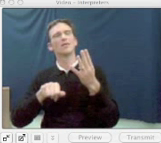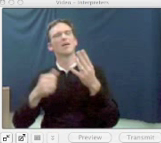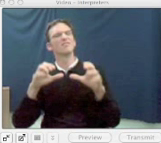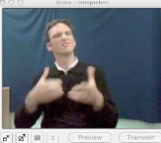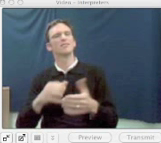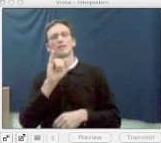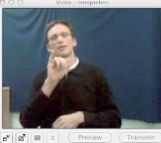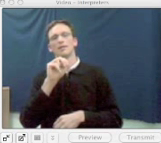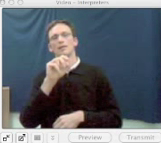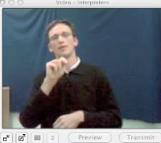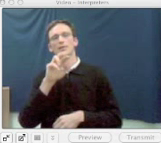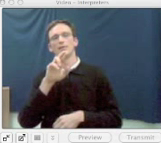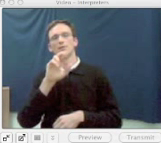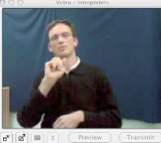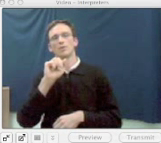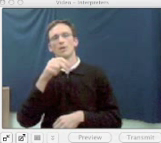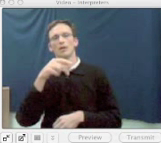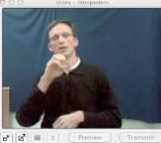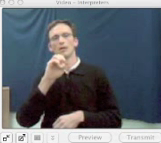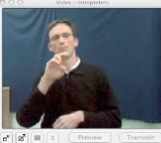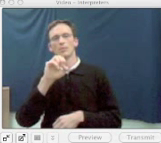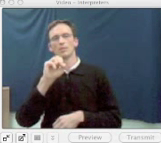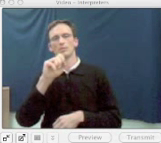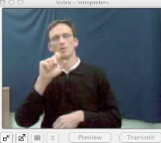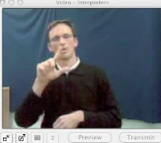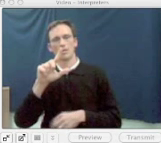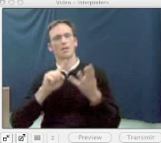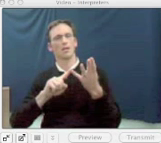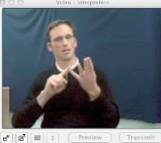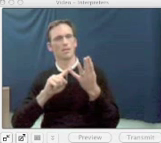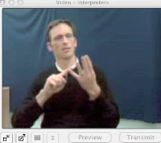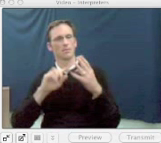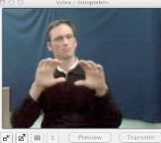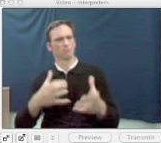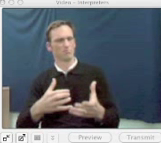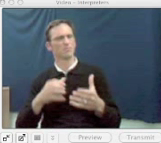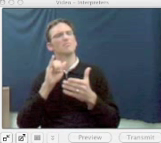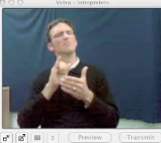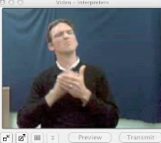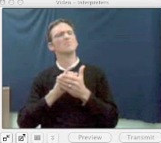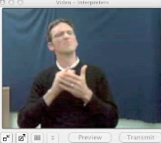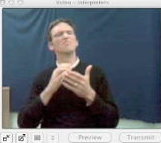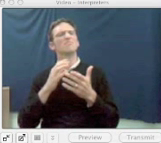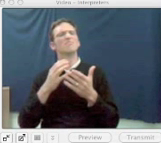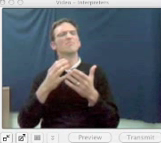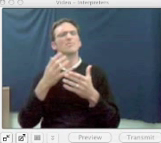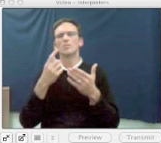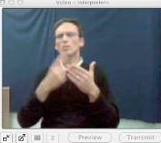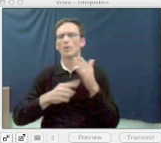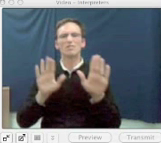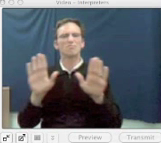category. That which is specific to the feelings and thoughts of the interpreter.